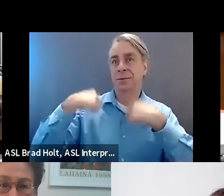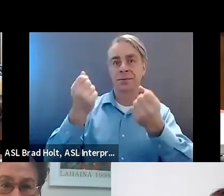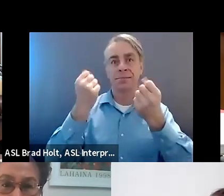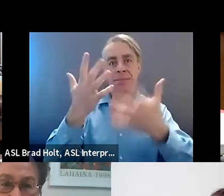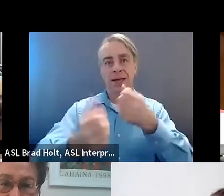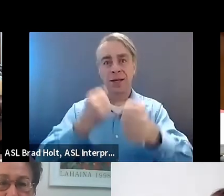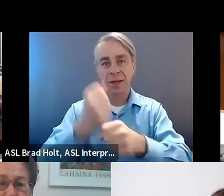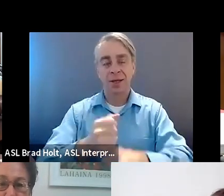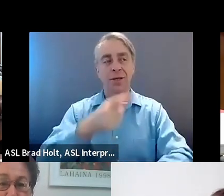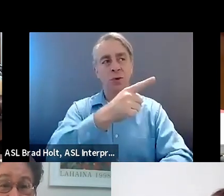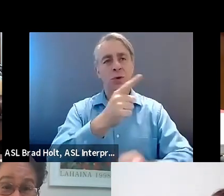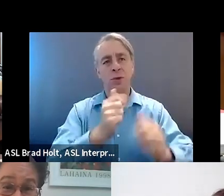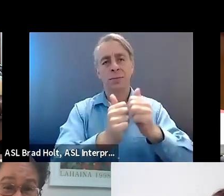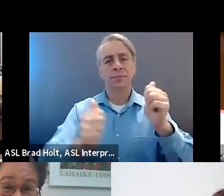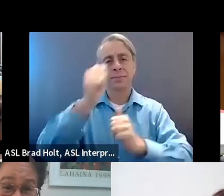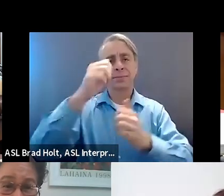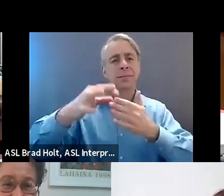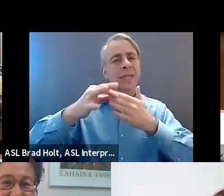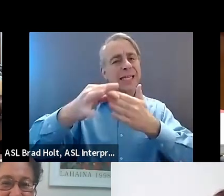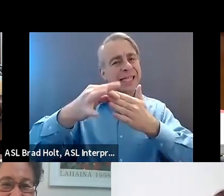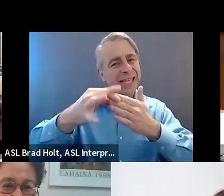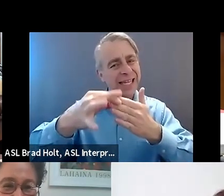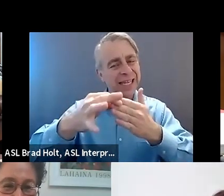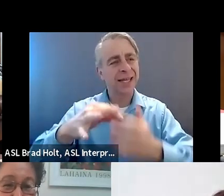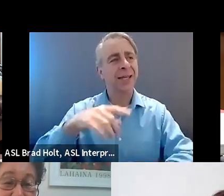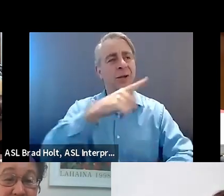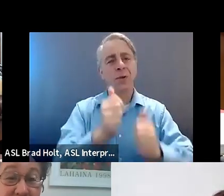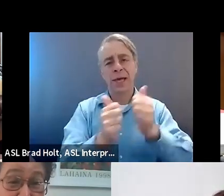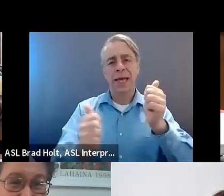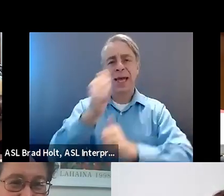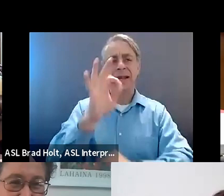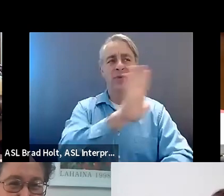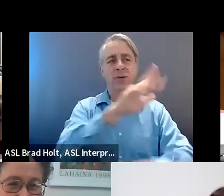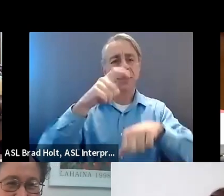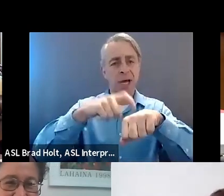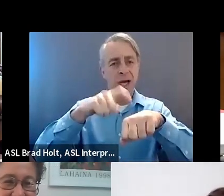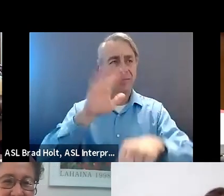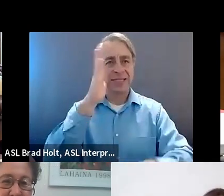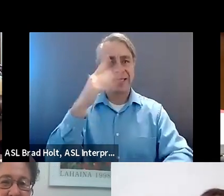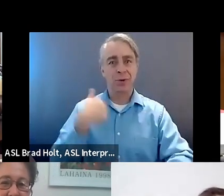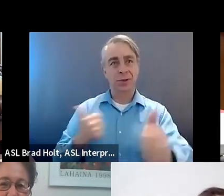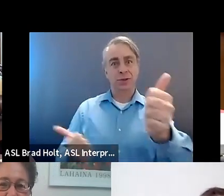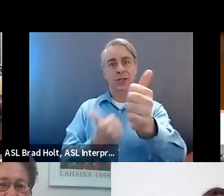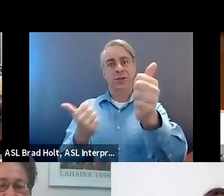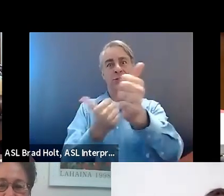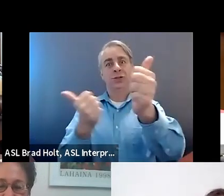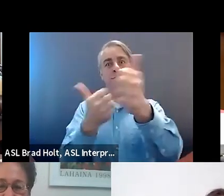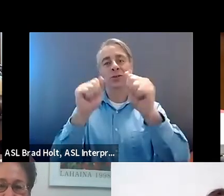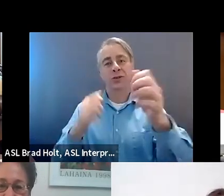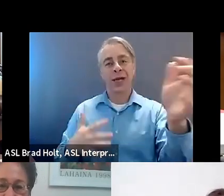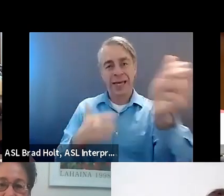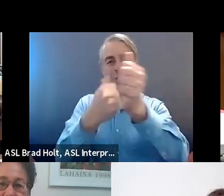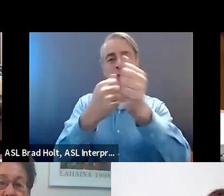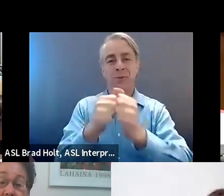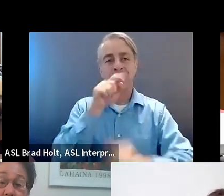and many would say that you've been ahead of your time, and maybe we're catching up at this point. The work that you've